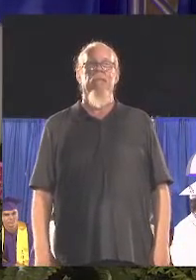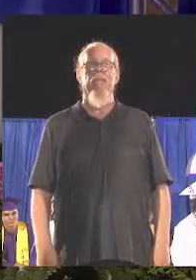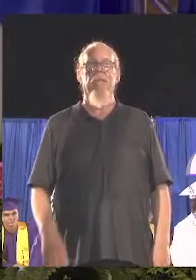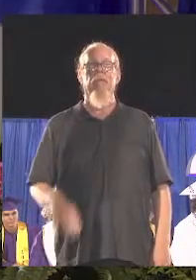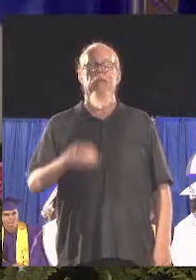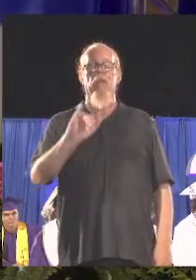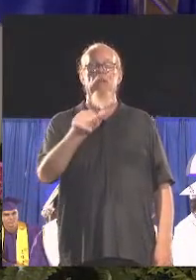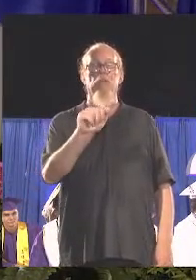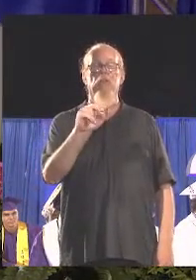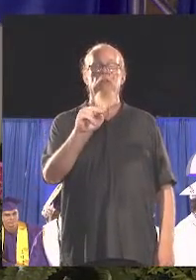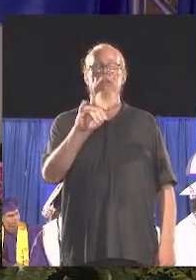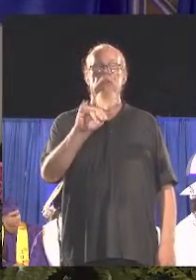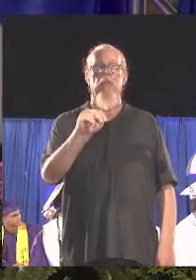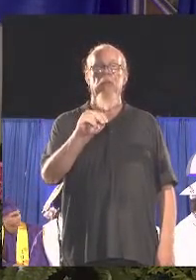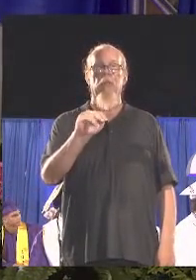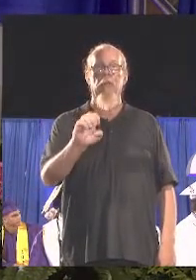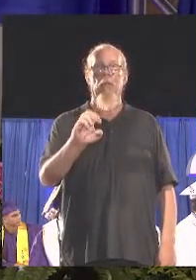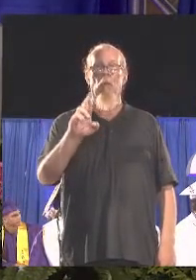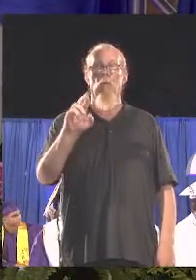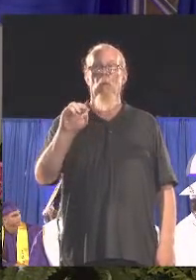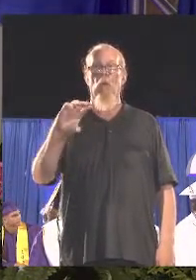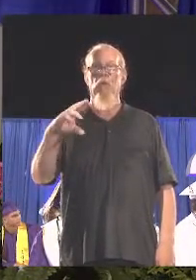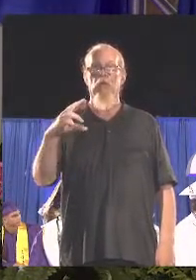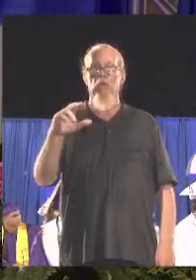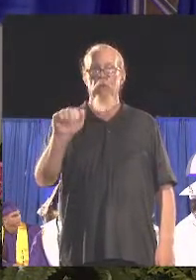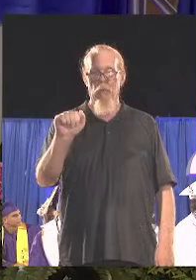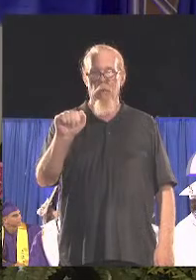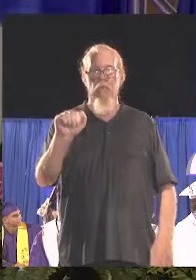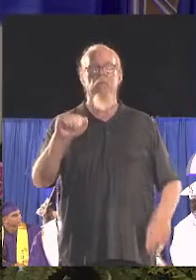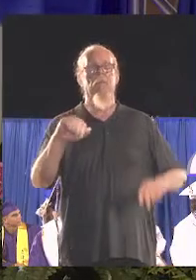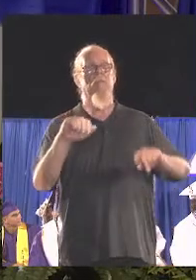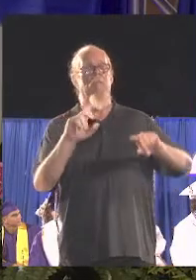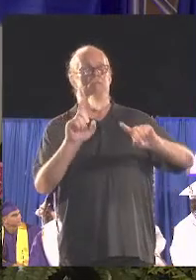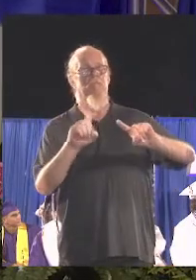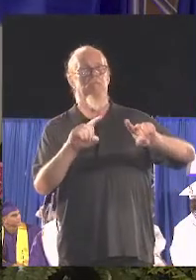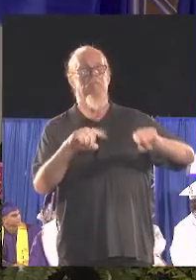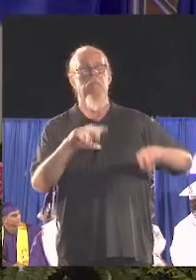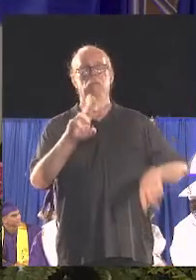Janine Elise Rocha, the University of Texas, San Antonio.